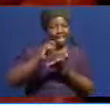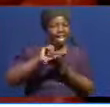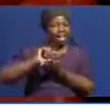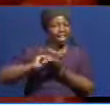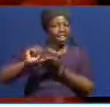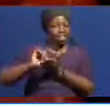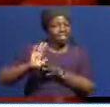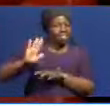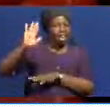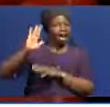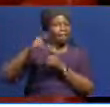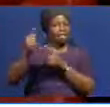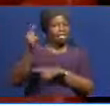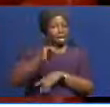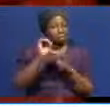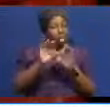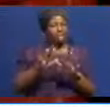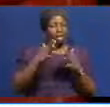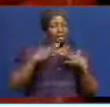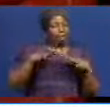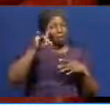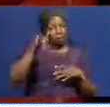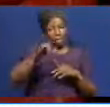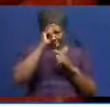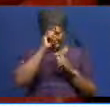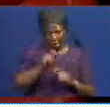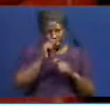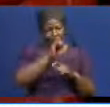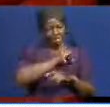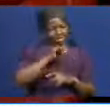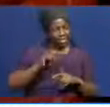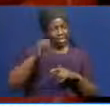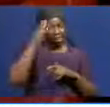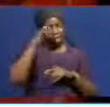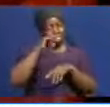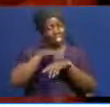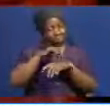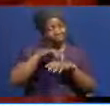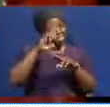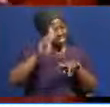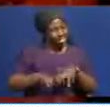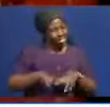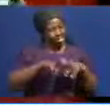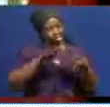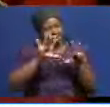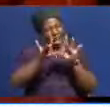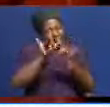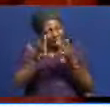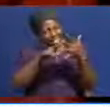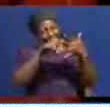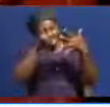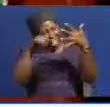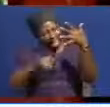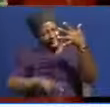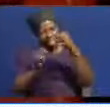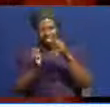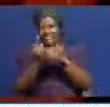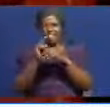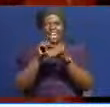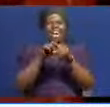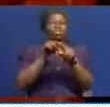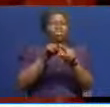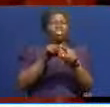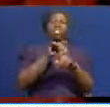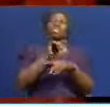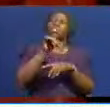must respect the Senate, because when we are sitting here to analyze 11 counts, Mr. Speaker, honestly, in all fairness, they